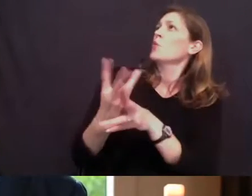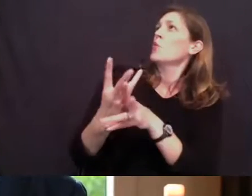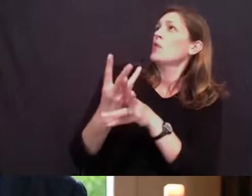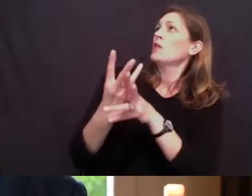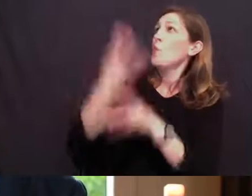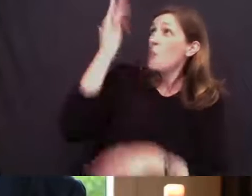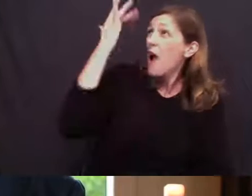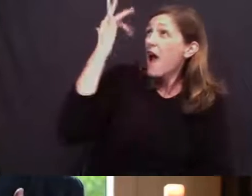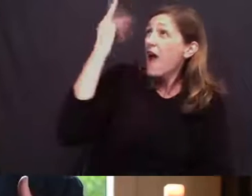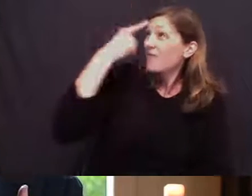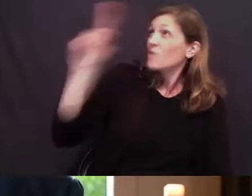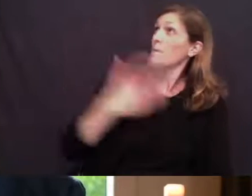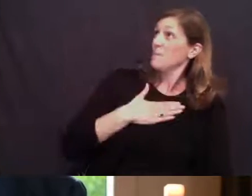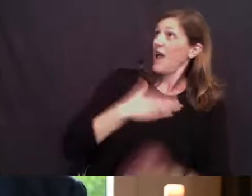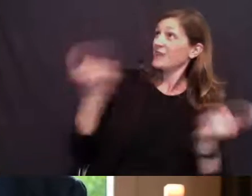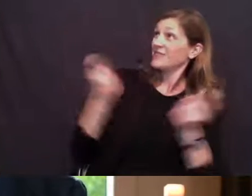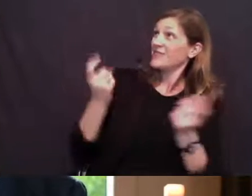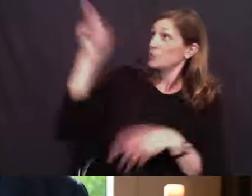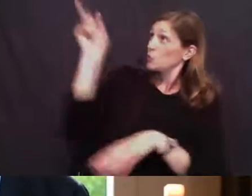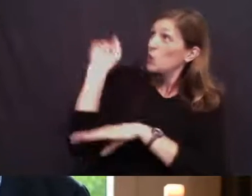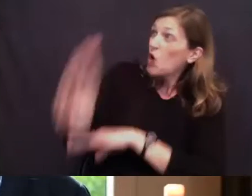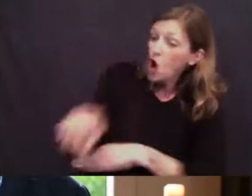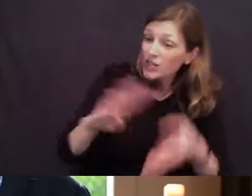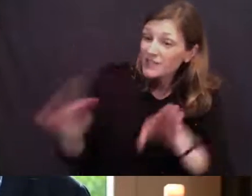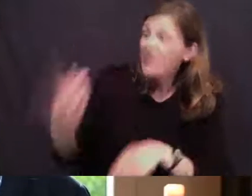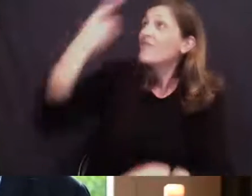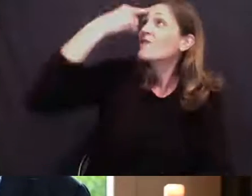sins, that you conquered death for me,